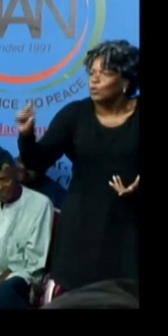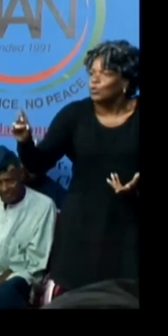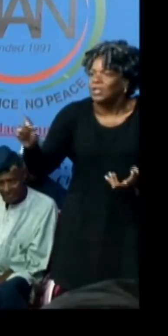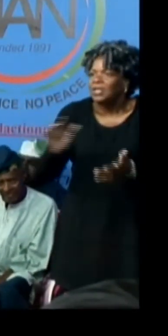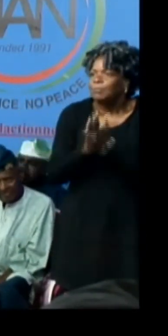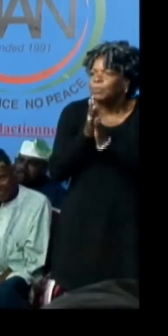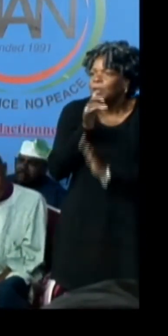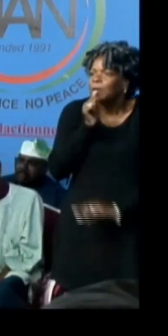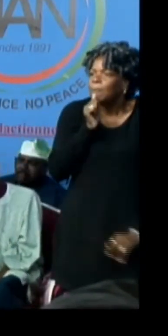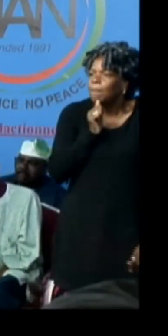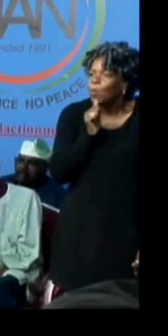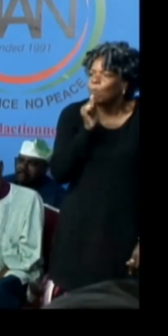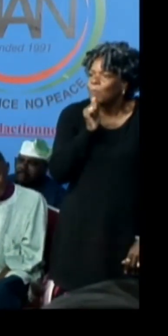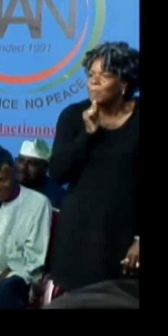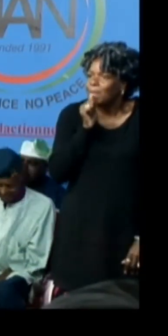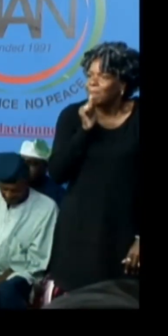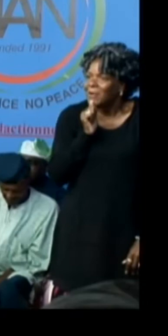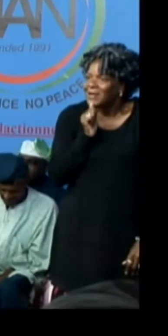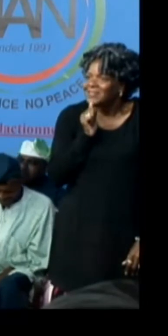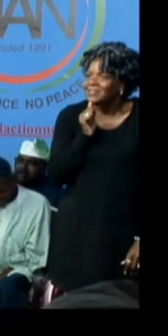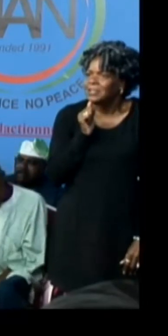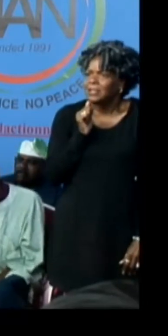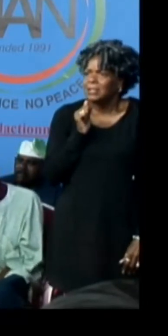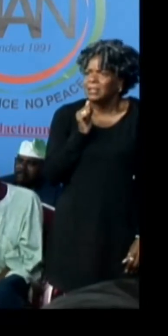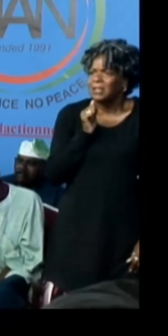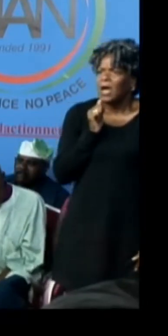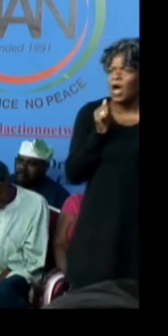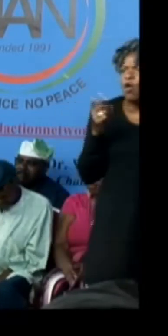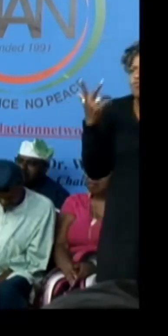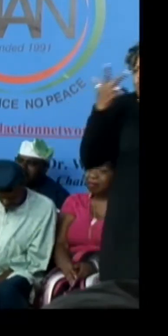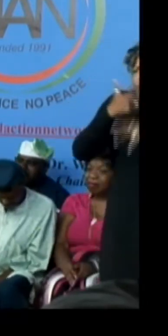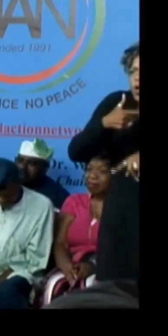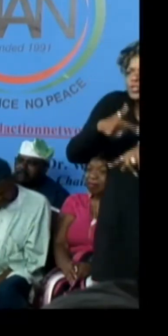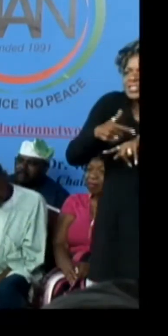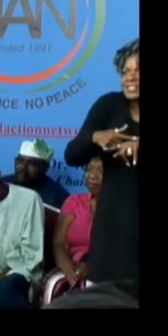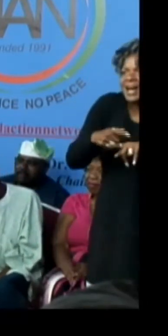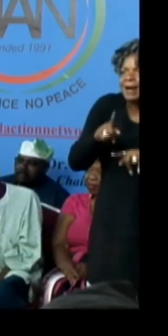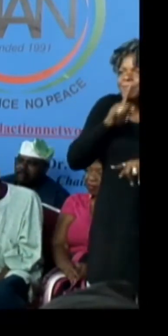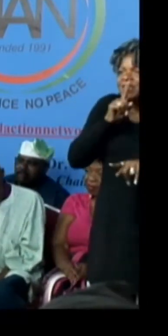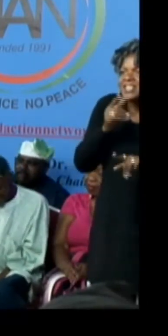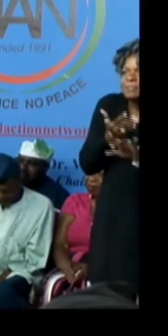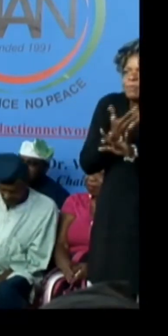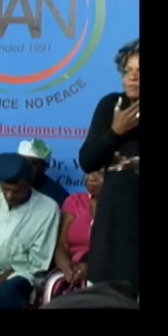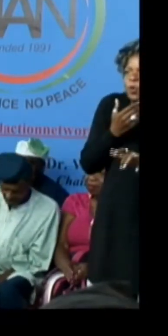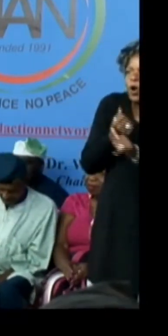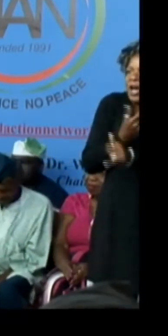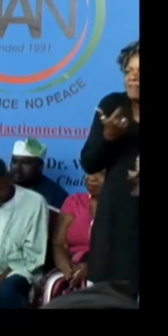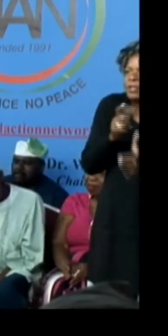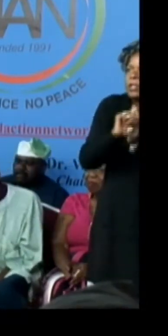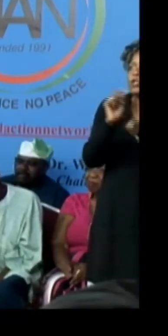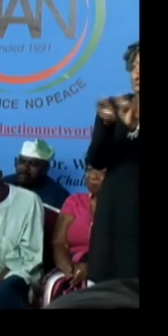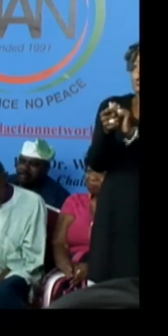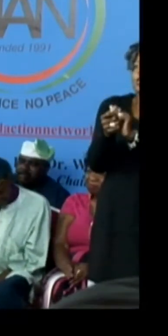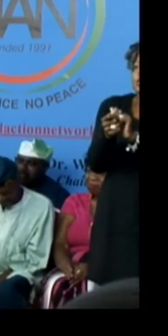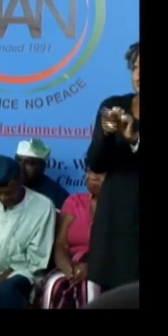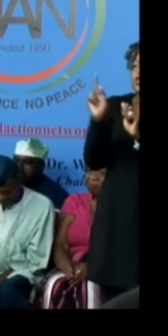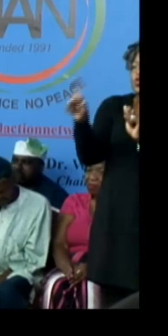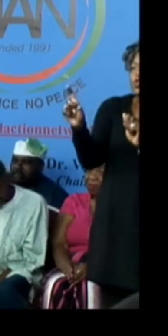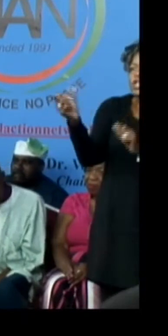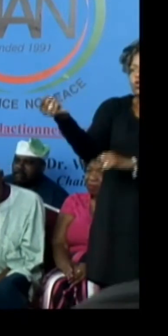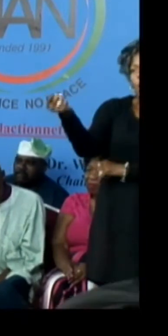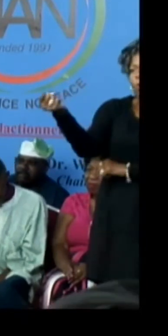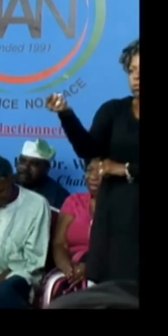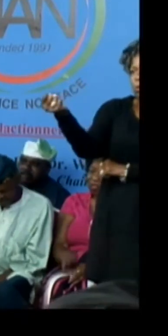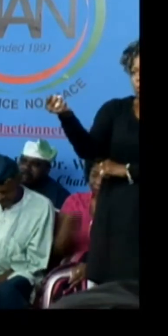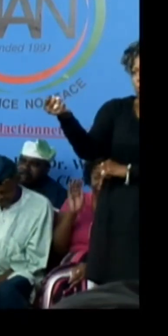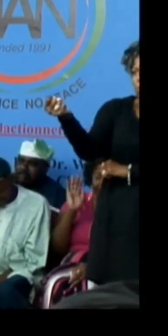of night is right before daybreak. I come to tell you today, don't give up. It looked dark, but